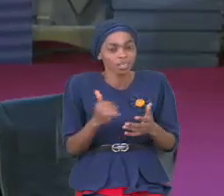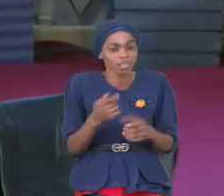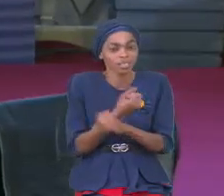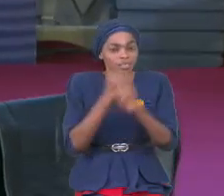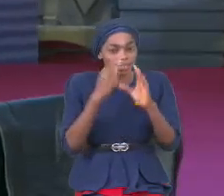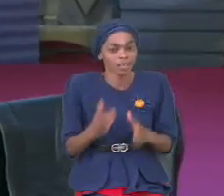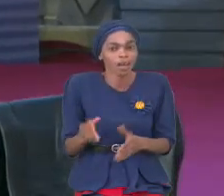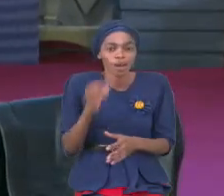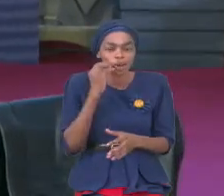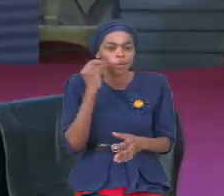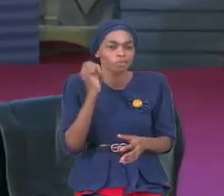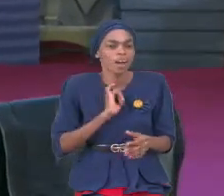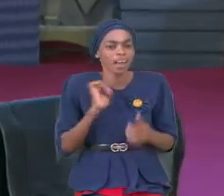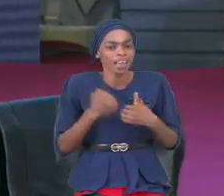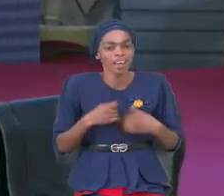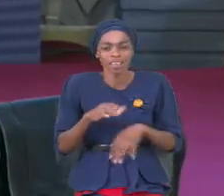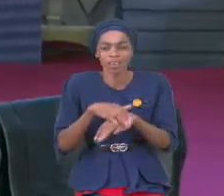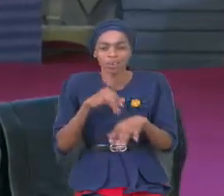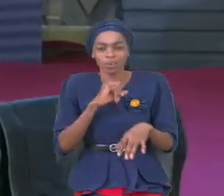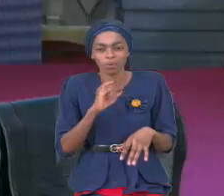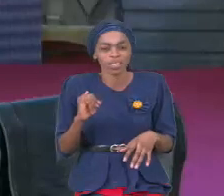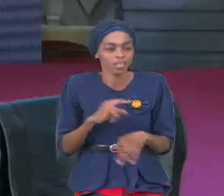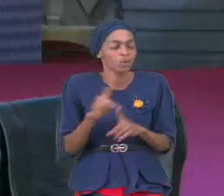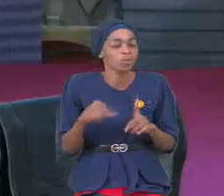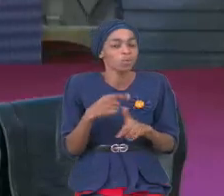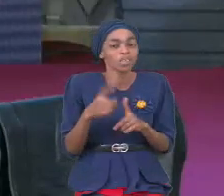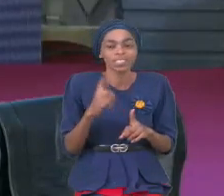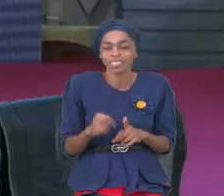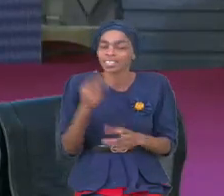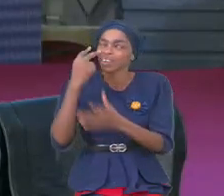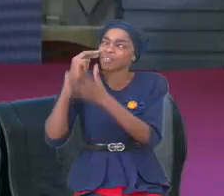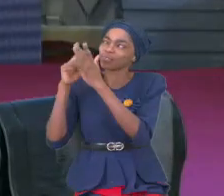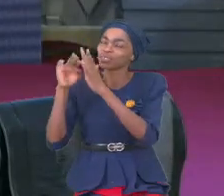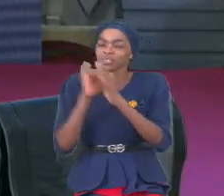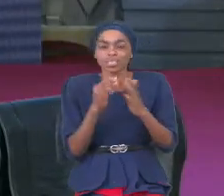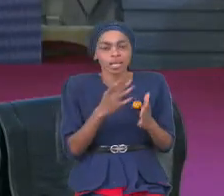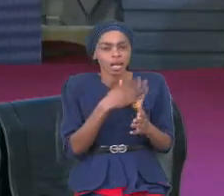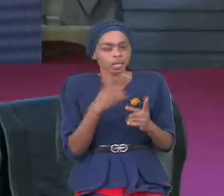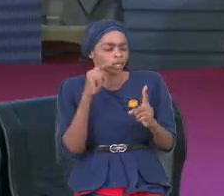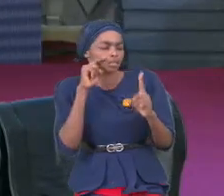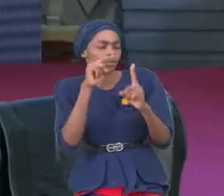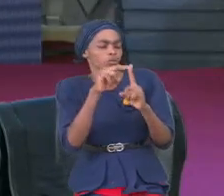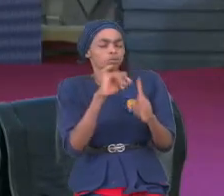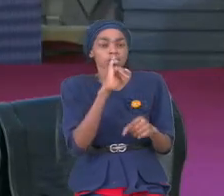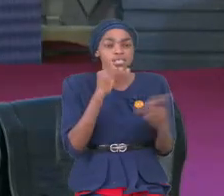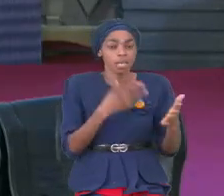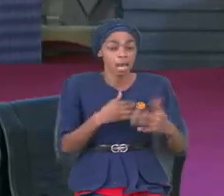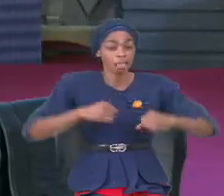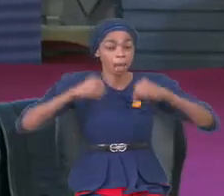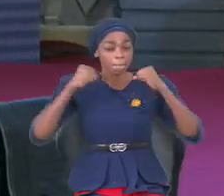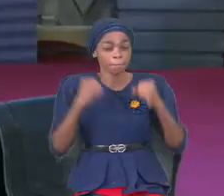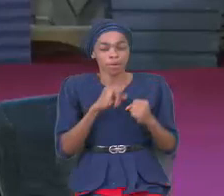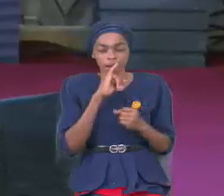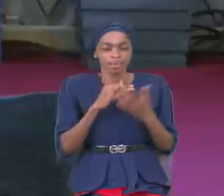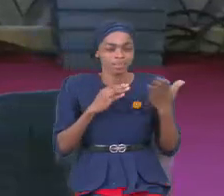the vision is there, when the mission is there, and when the power is there, when the inner urge is there,